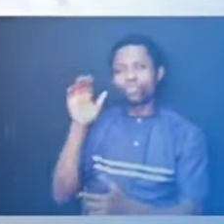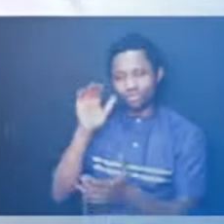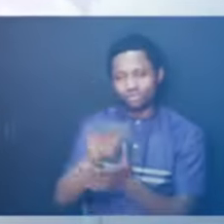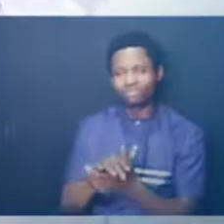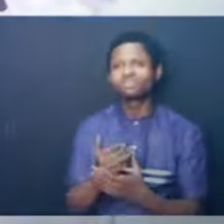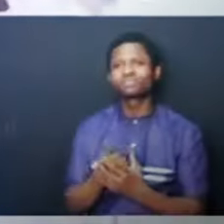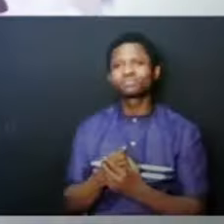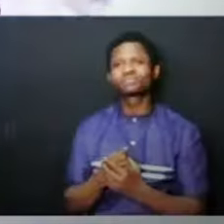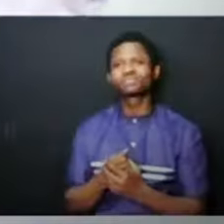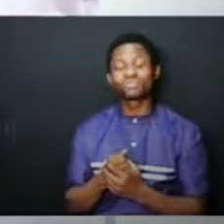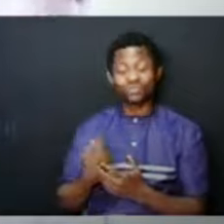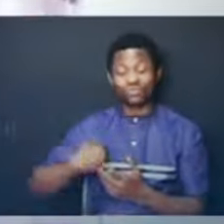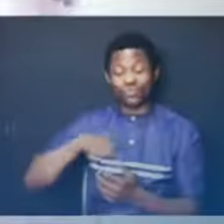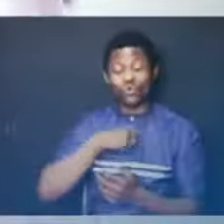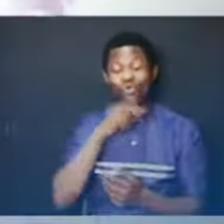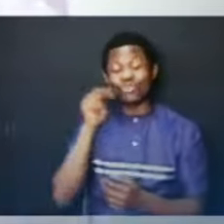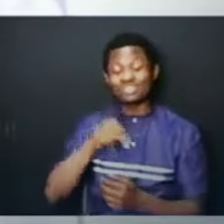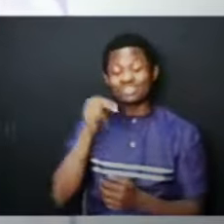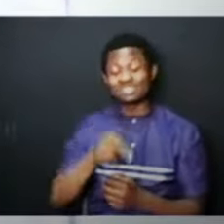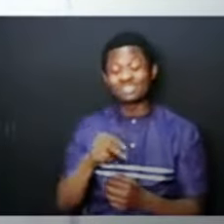need wise partners. So. We